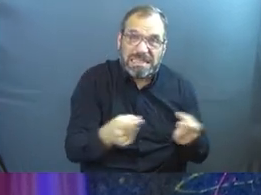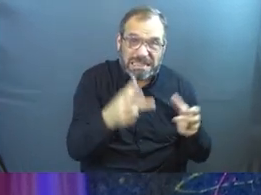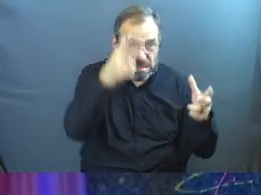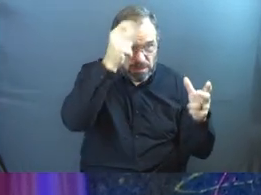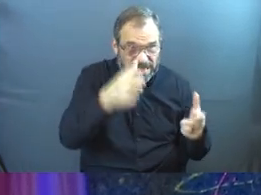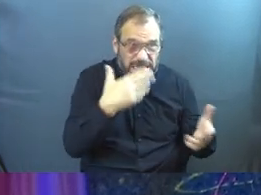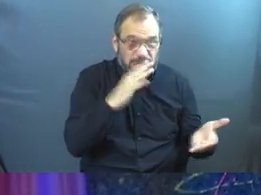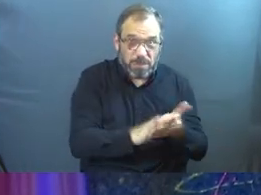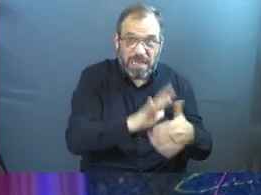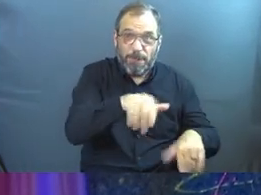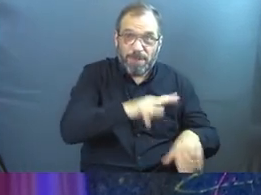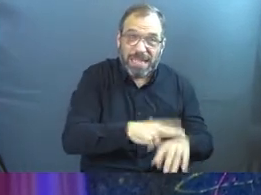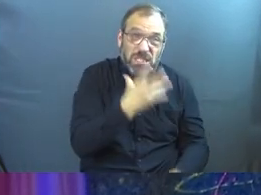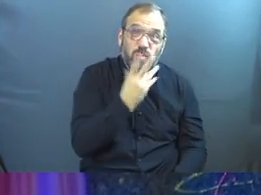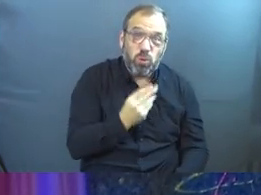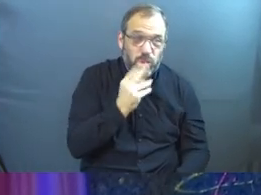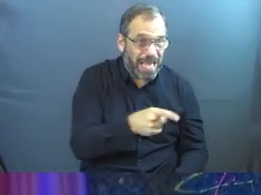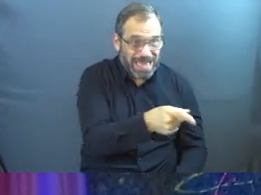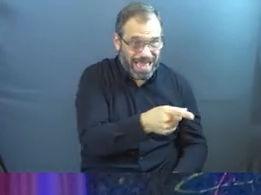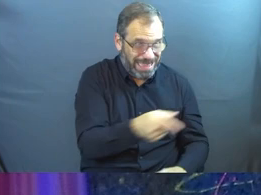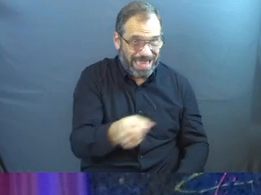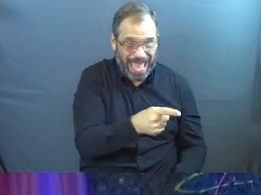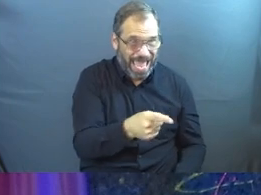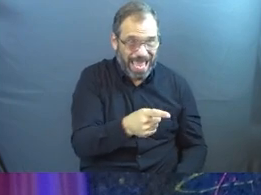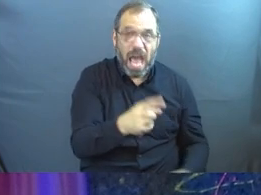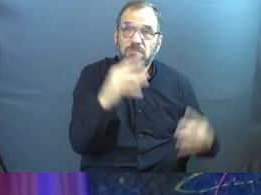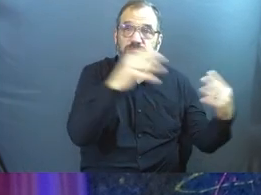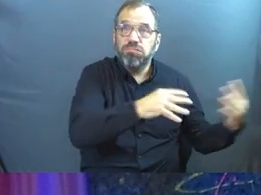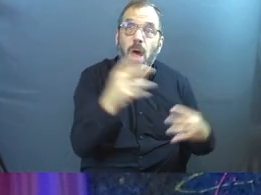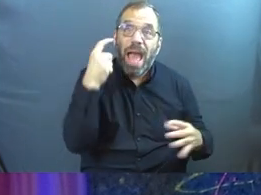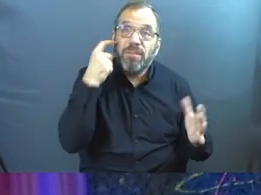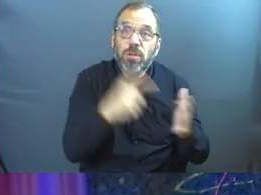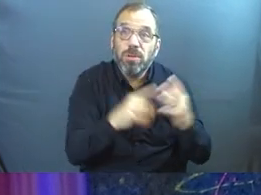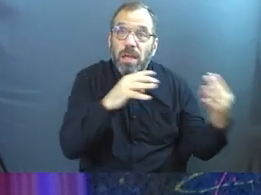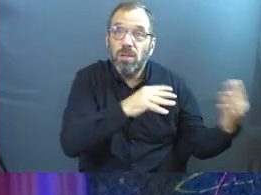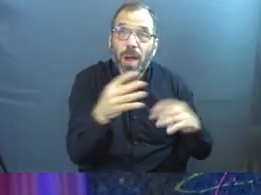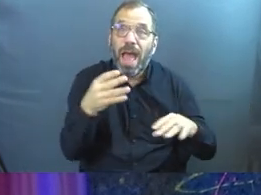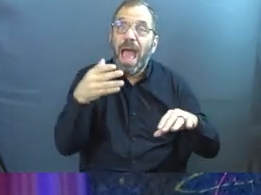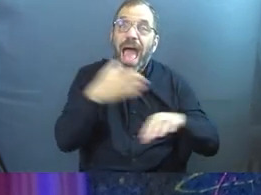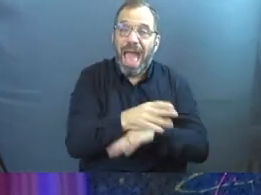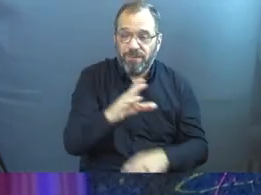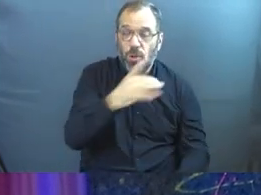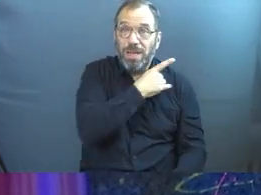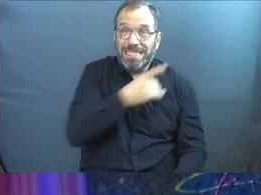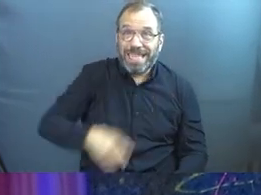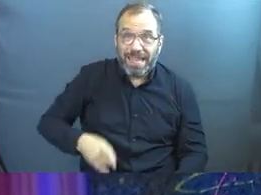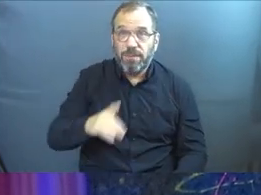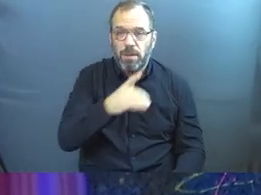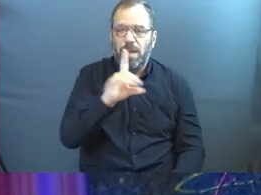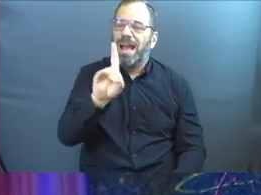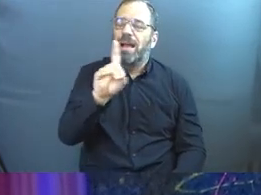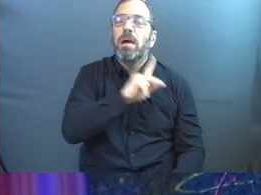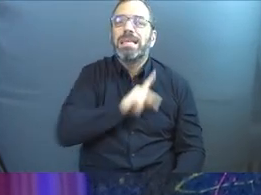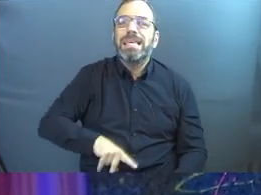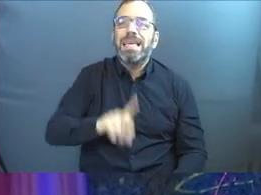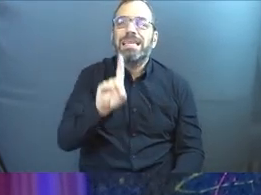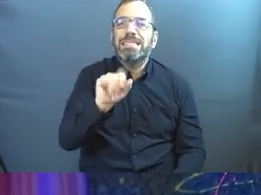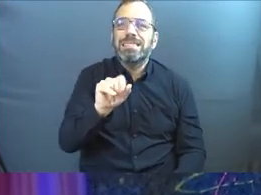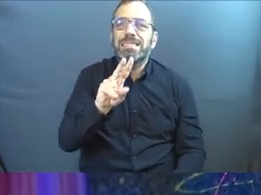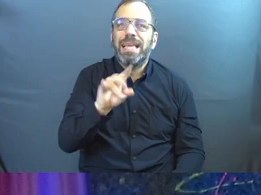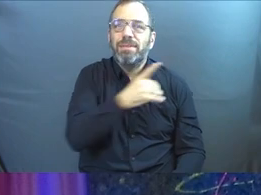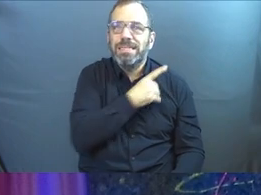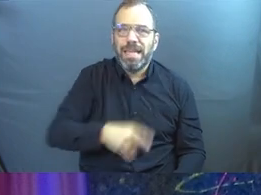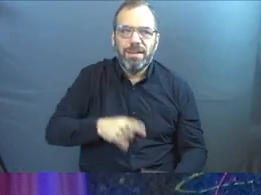with God's people, the nation of Israel, that they eventually have a civil war. Do you see it right there? After David and Solomon, these wonderful kings, you have